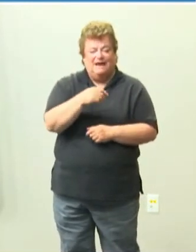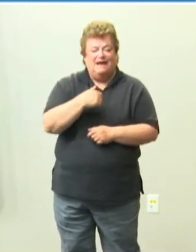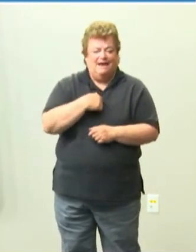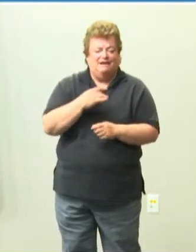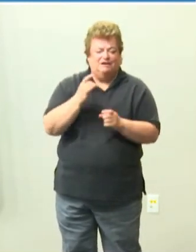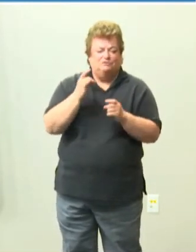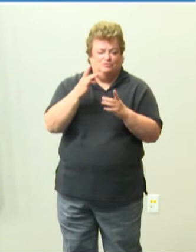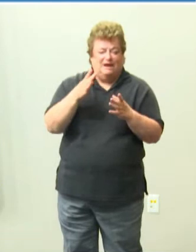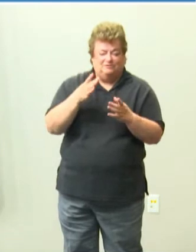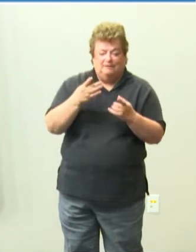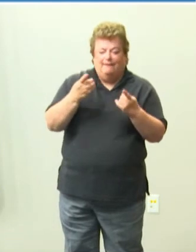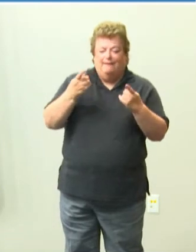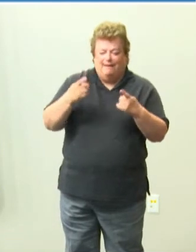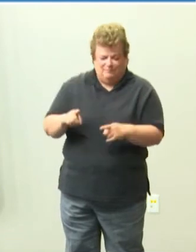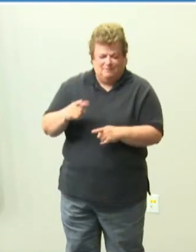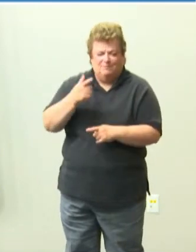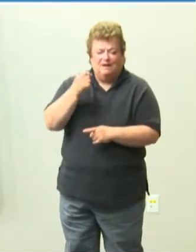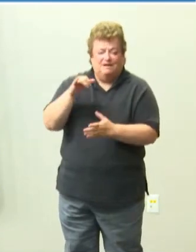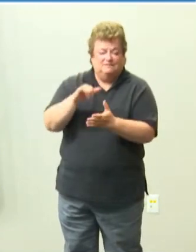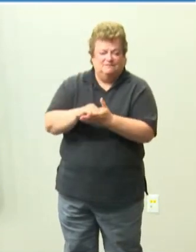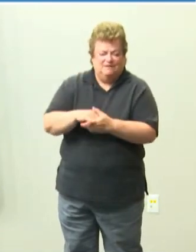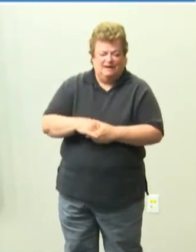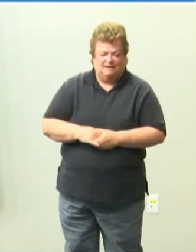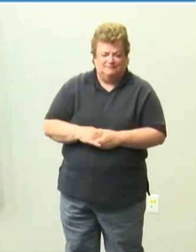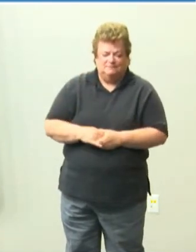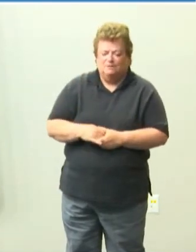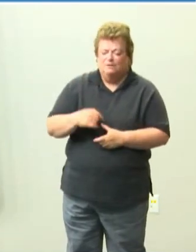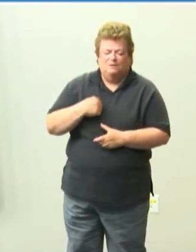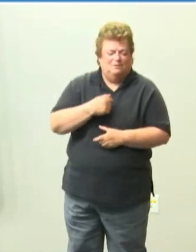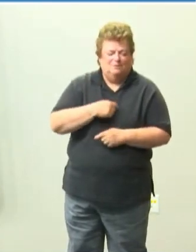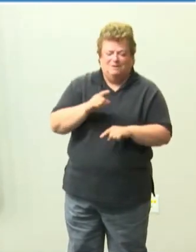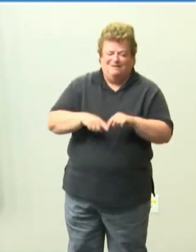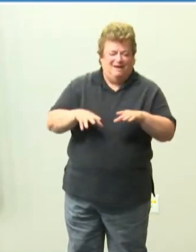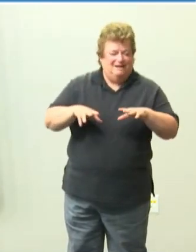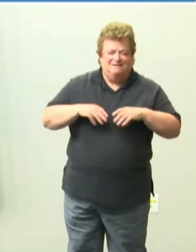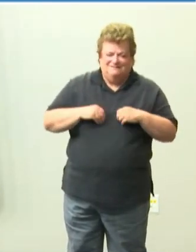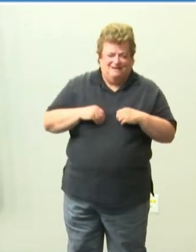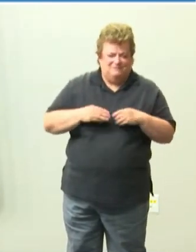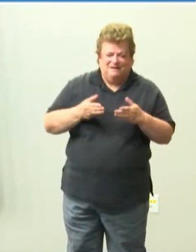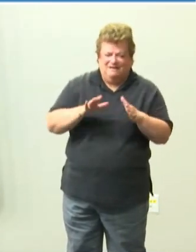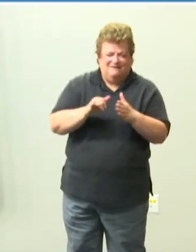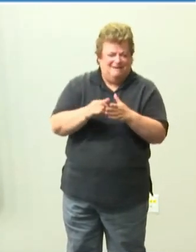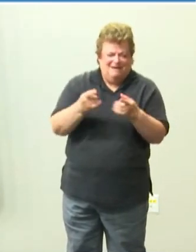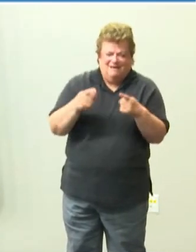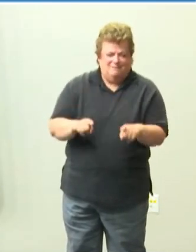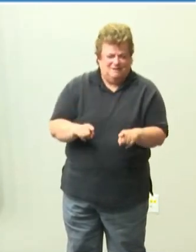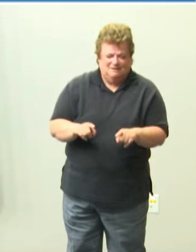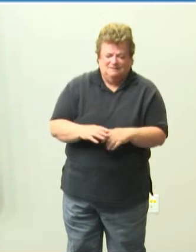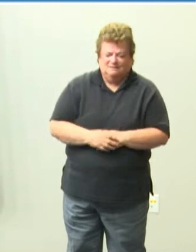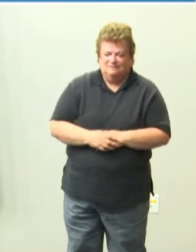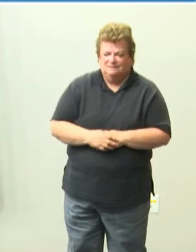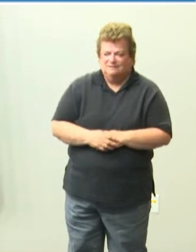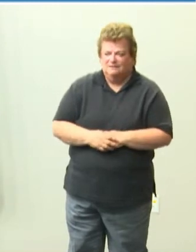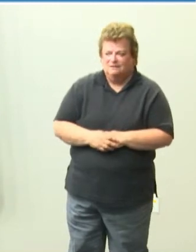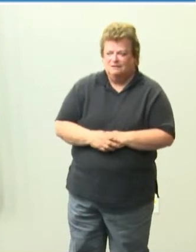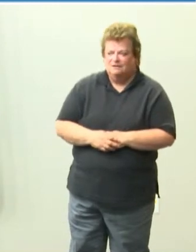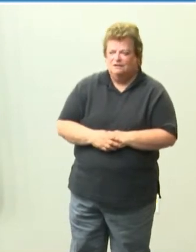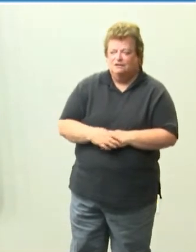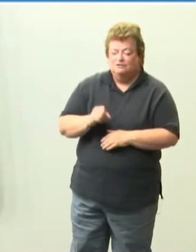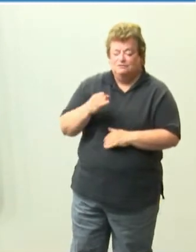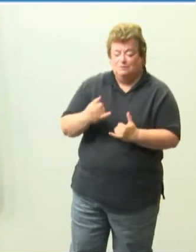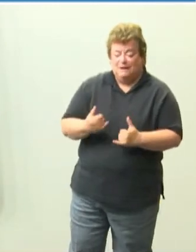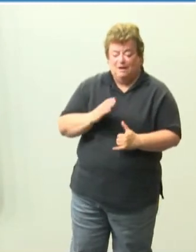outcome because of that. That can't happen. So we immediately reduced our